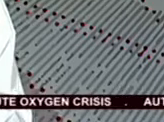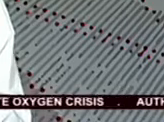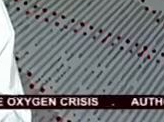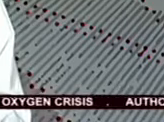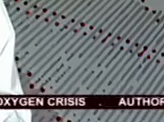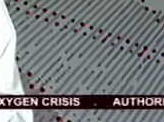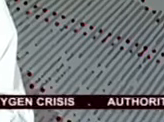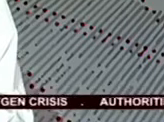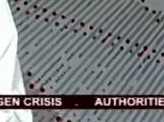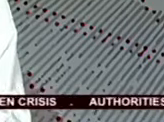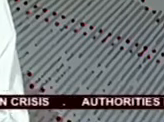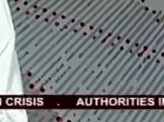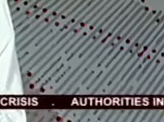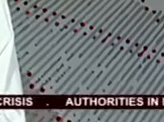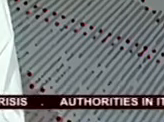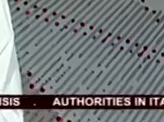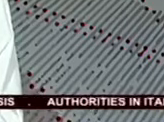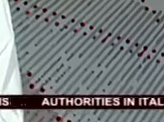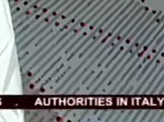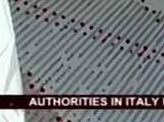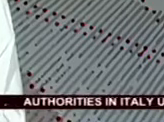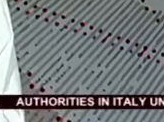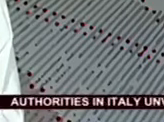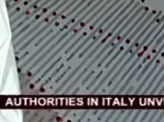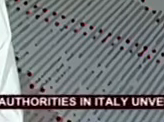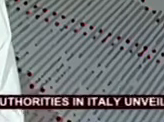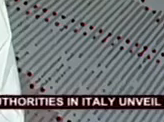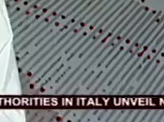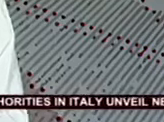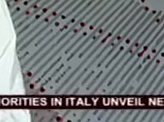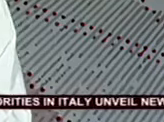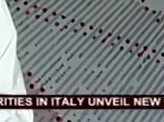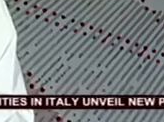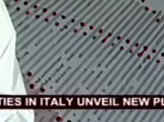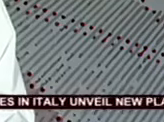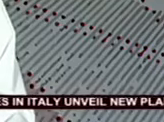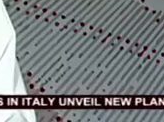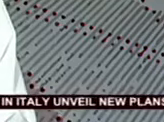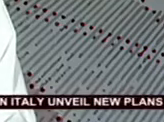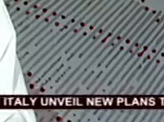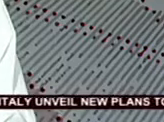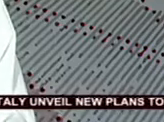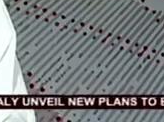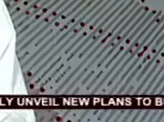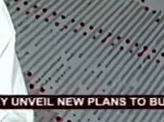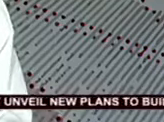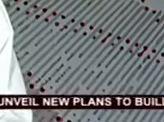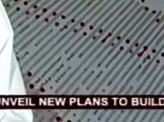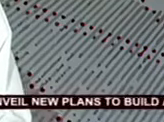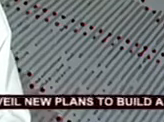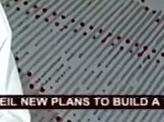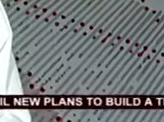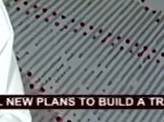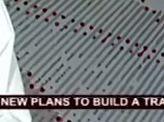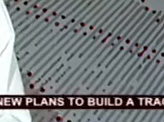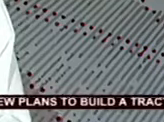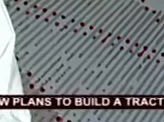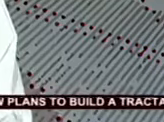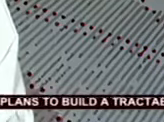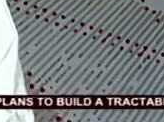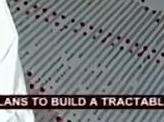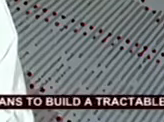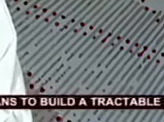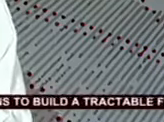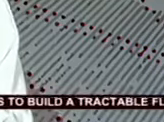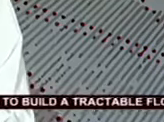ñokan albeten to kal jey Allah taraku ñi makanje Cairo mi be banko kan ala ma sabatela al badi malaji modu jufla ka sindal manu wa